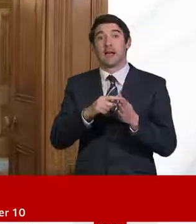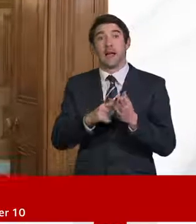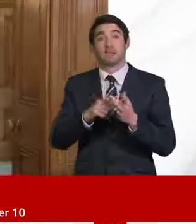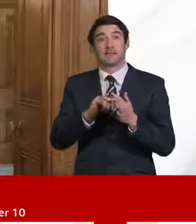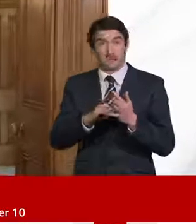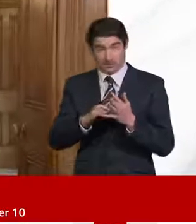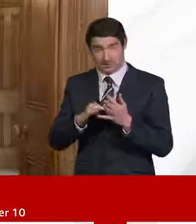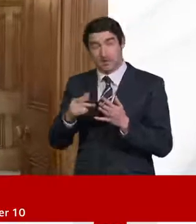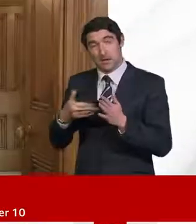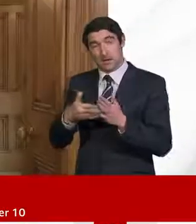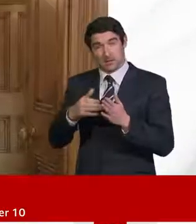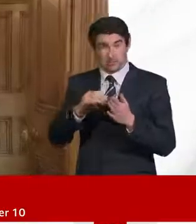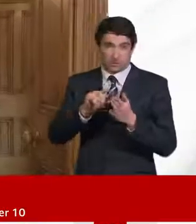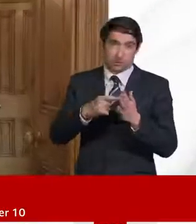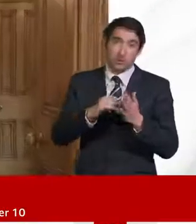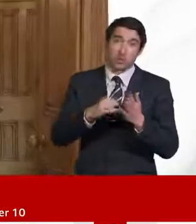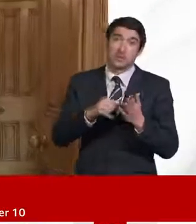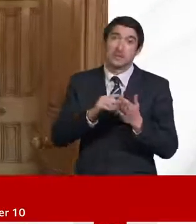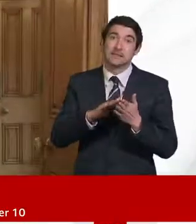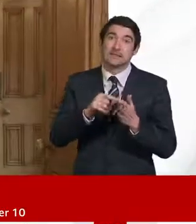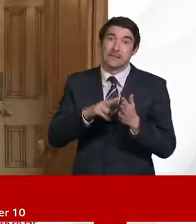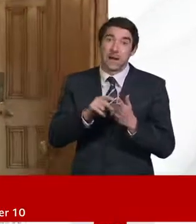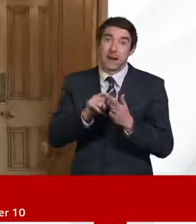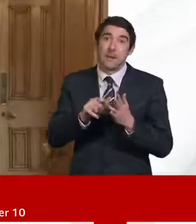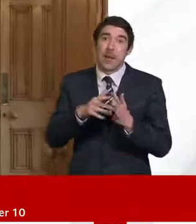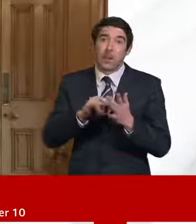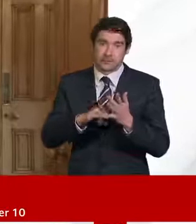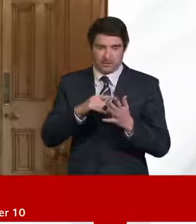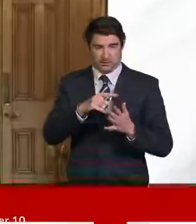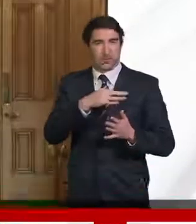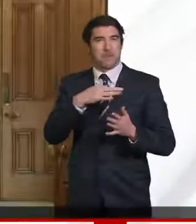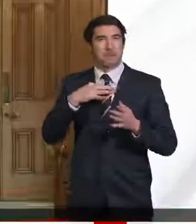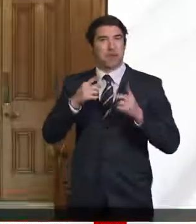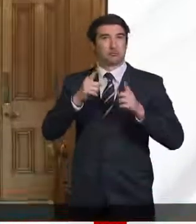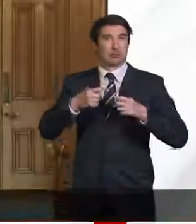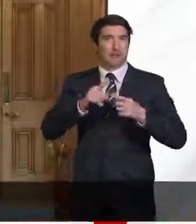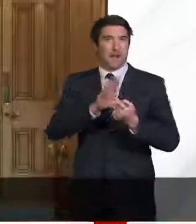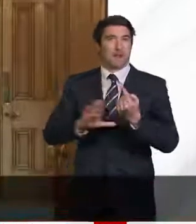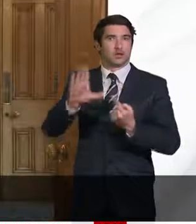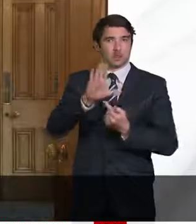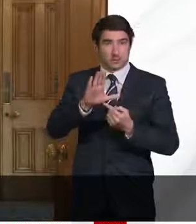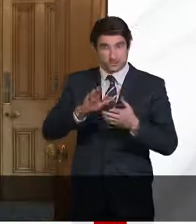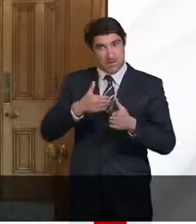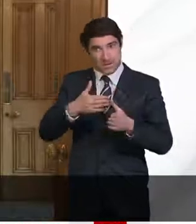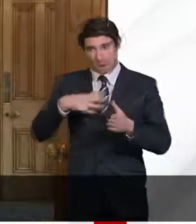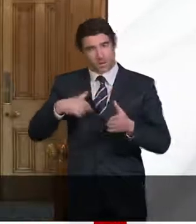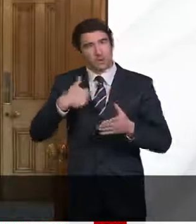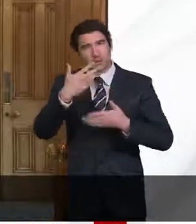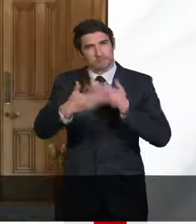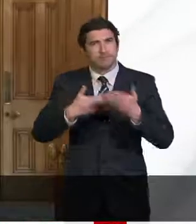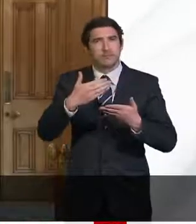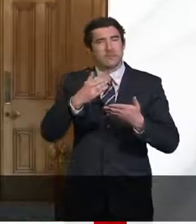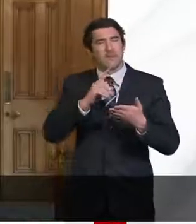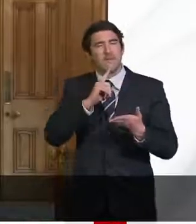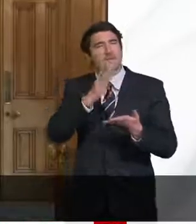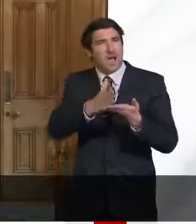Powis, the Medical Director of NHS England. I'd like first to update you all on the facts about the spread of